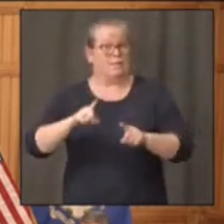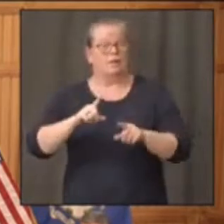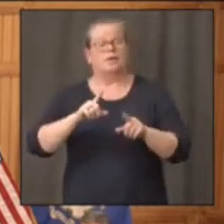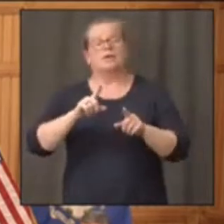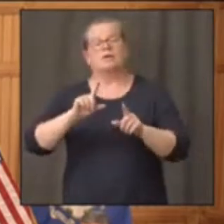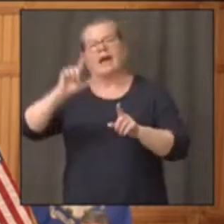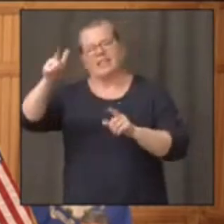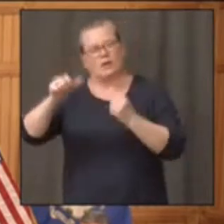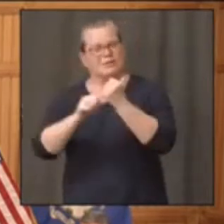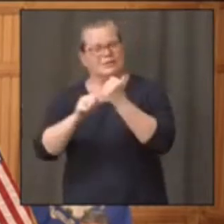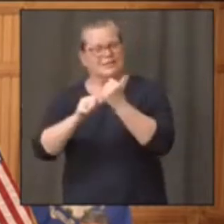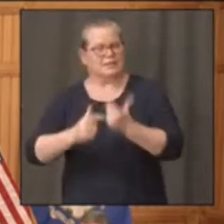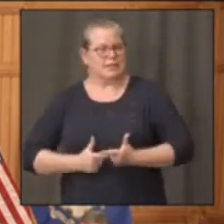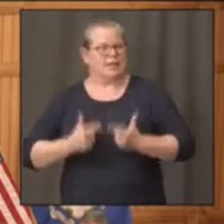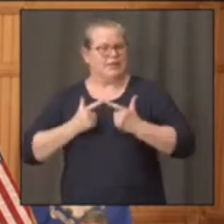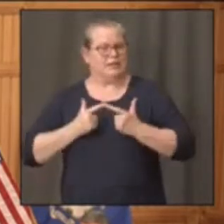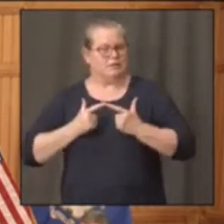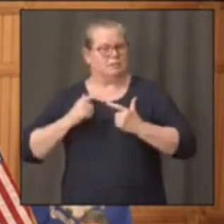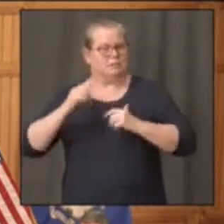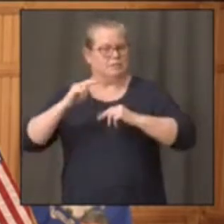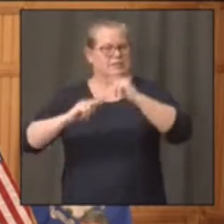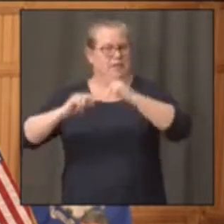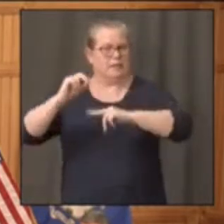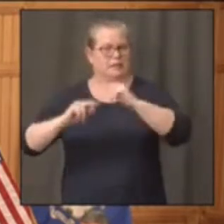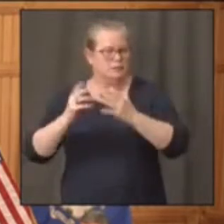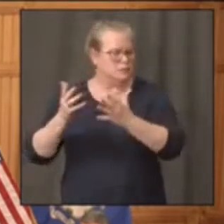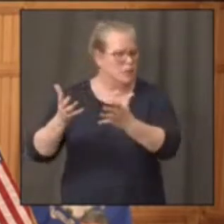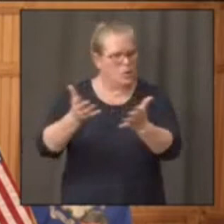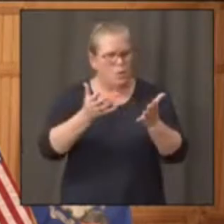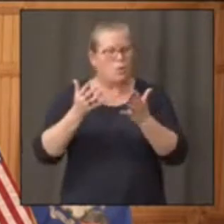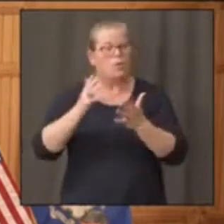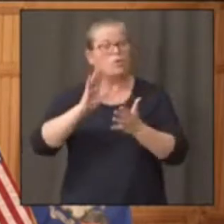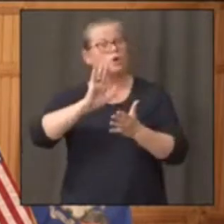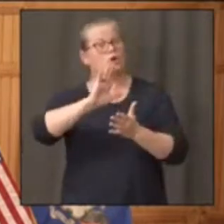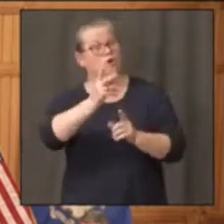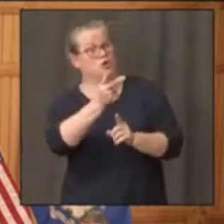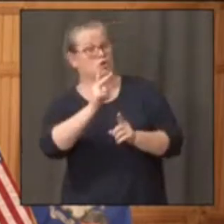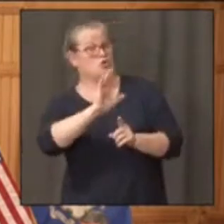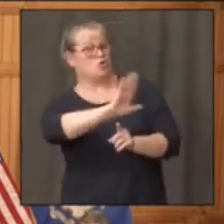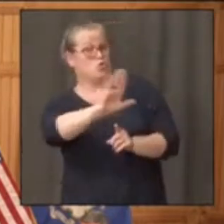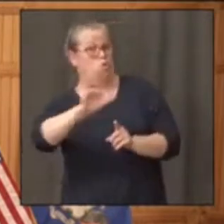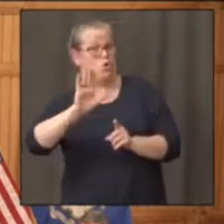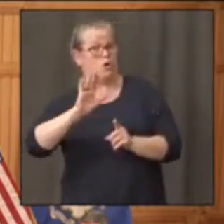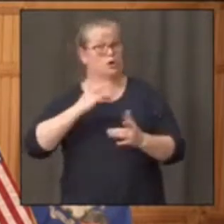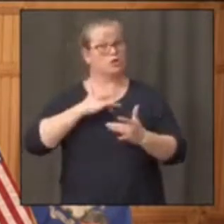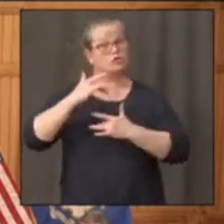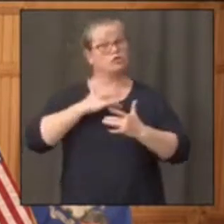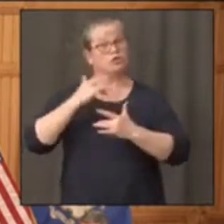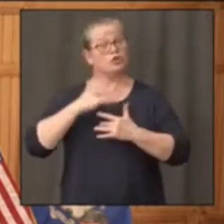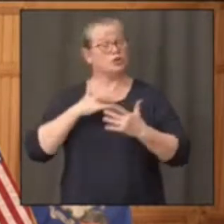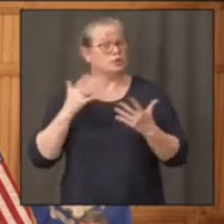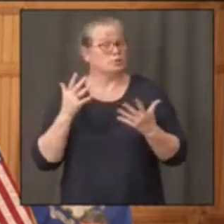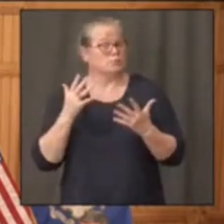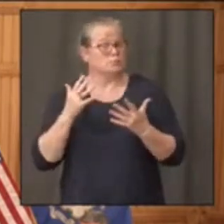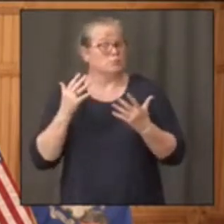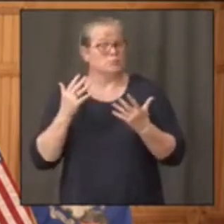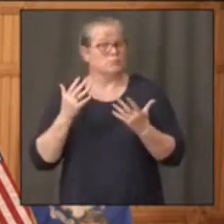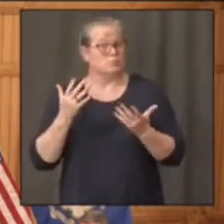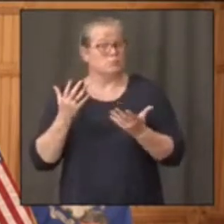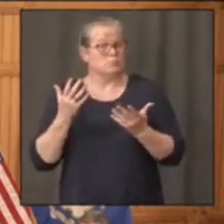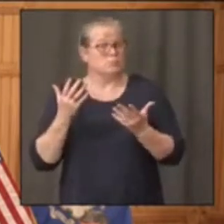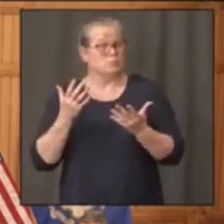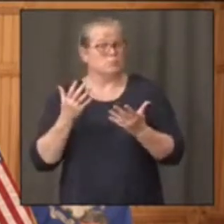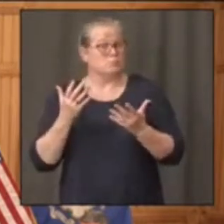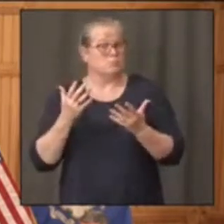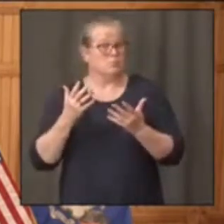So what's your level of concern as you wait to hear back to find out how many other labs